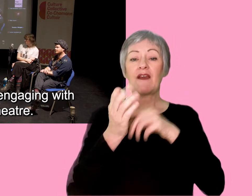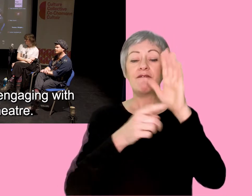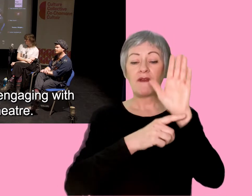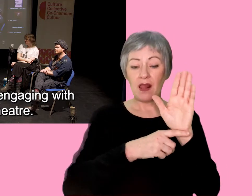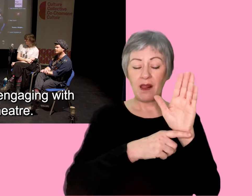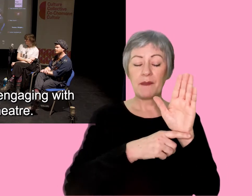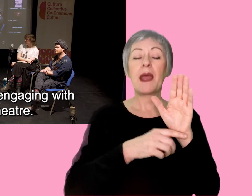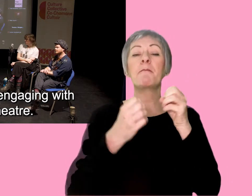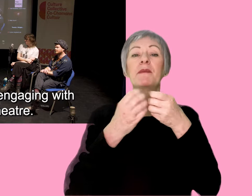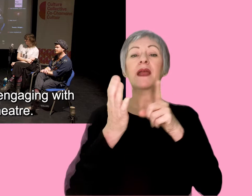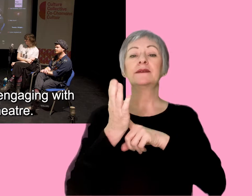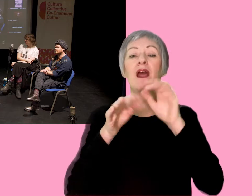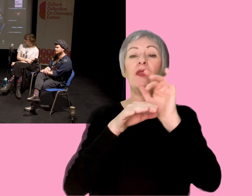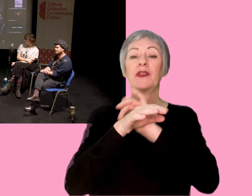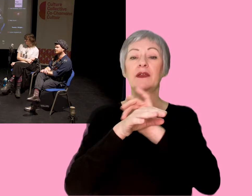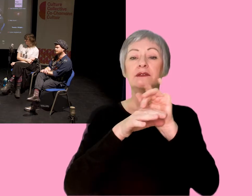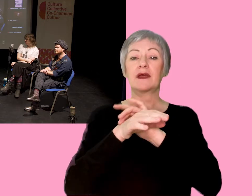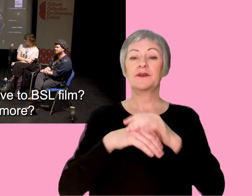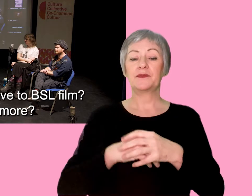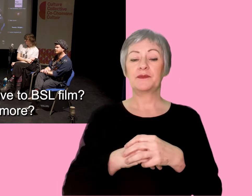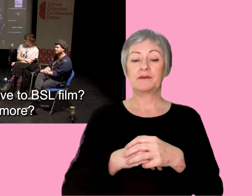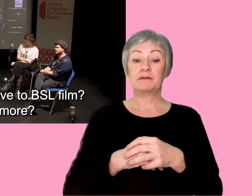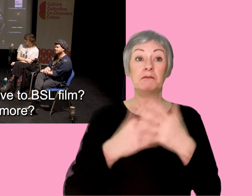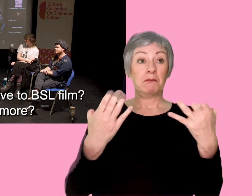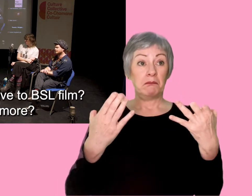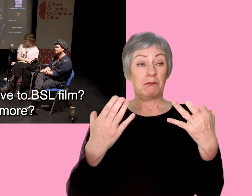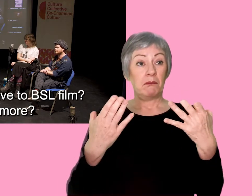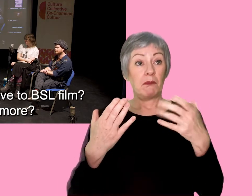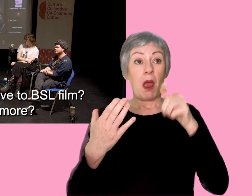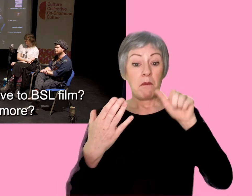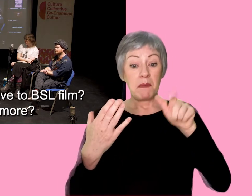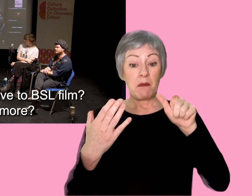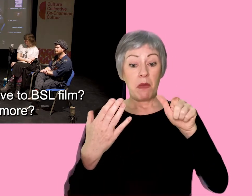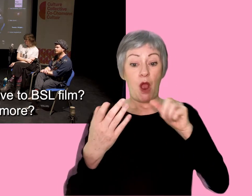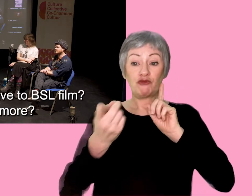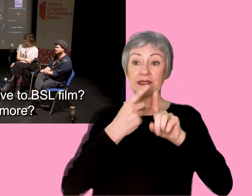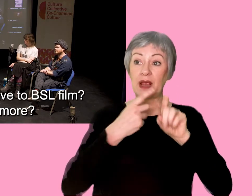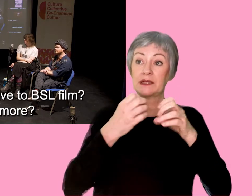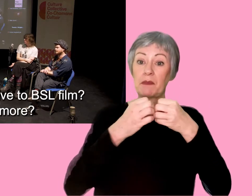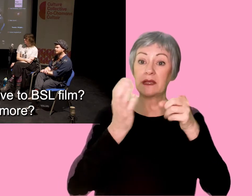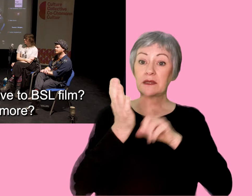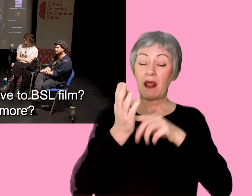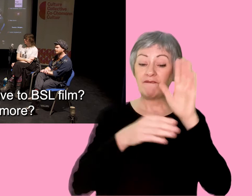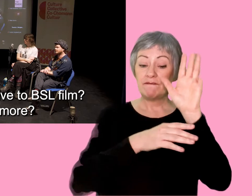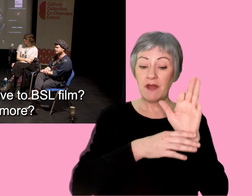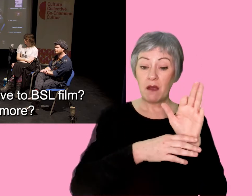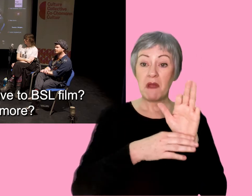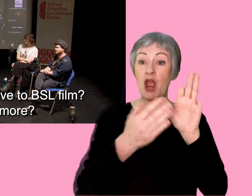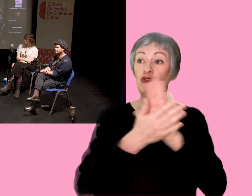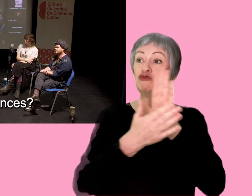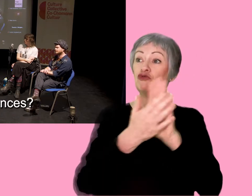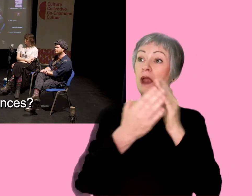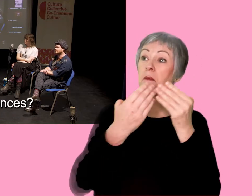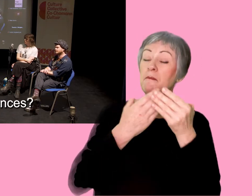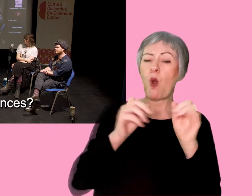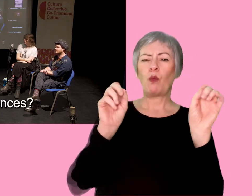BSL film and BSL theatre? So are people more responsive to BSL film, or are they enjoying it more? Or